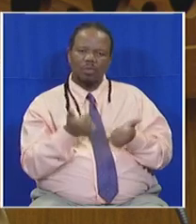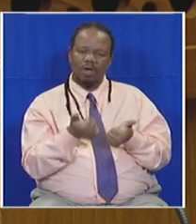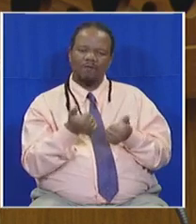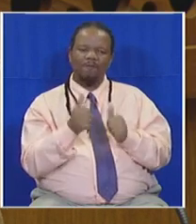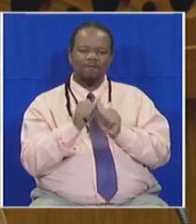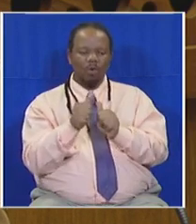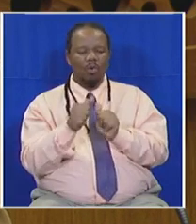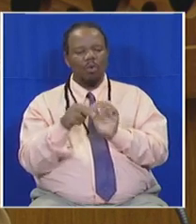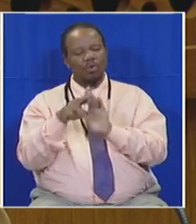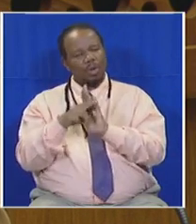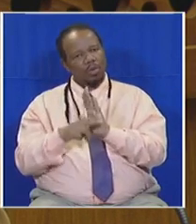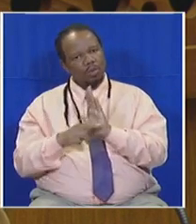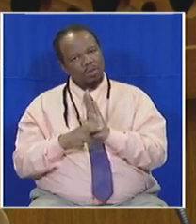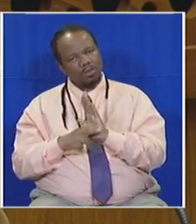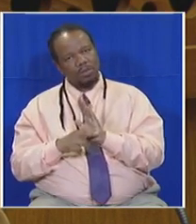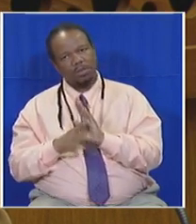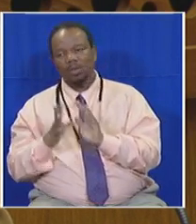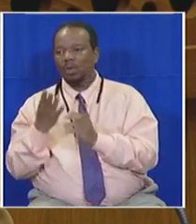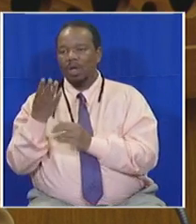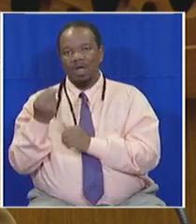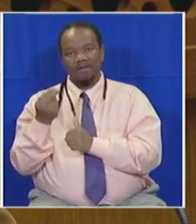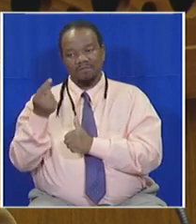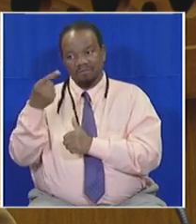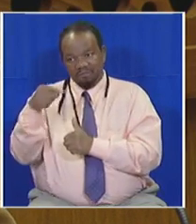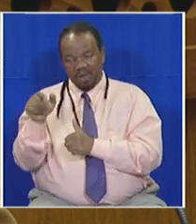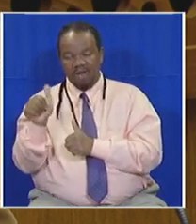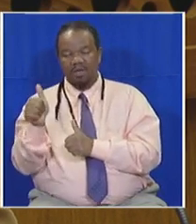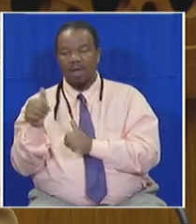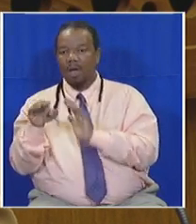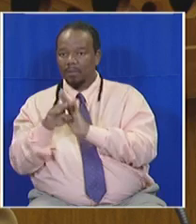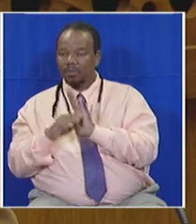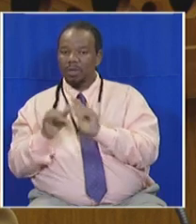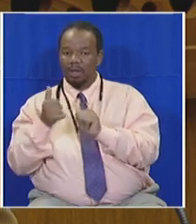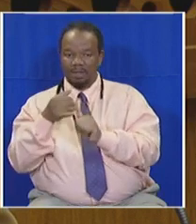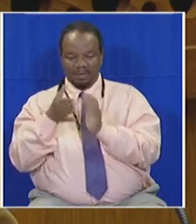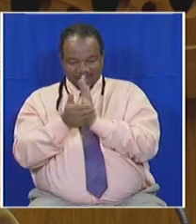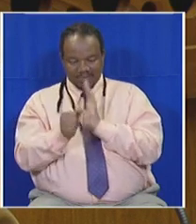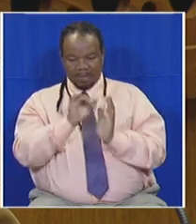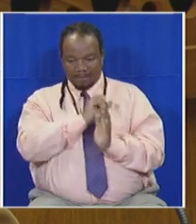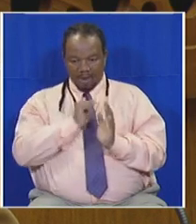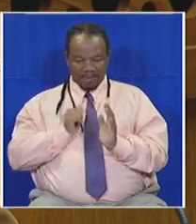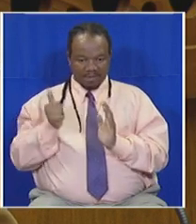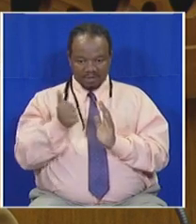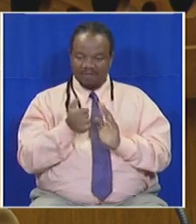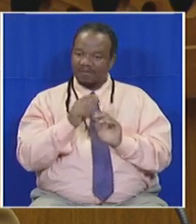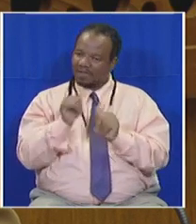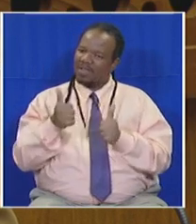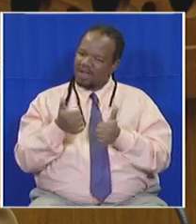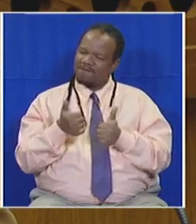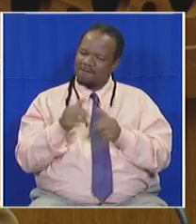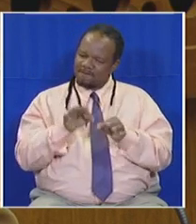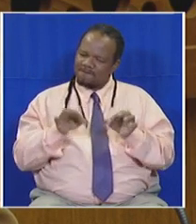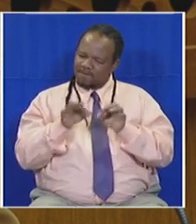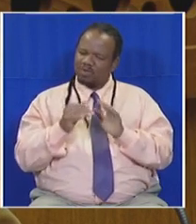regulation for recruiting appropriate officials, public servants that have values and principles. We